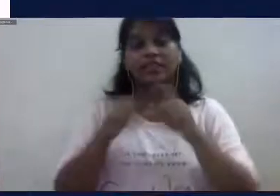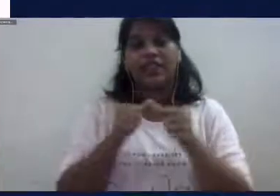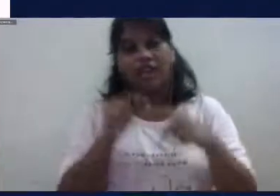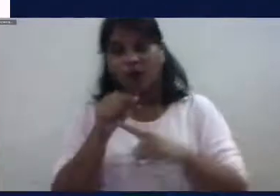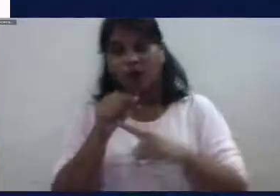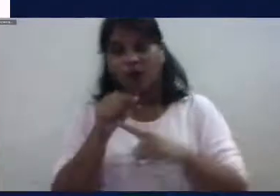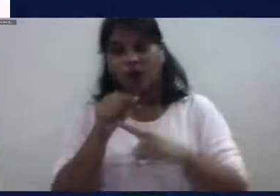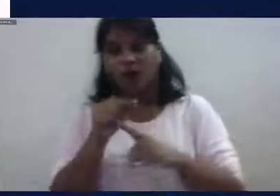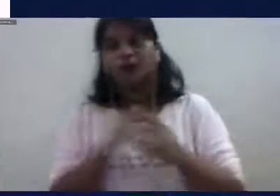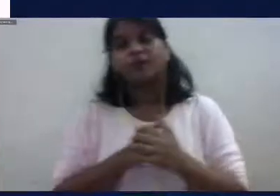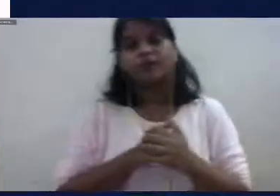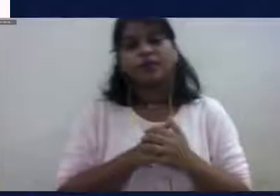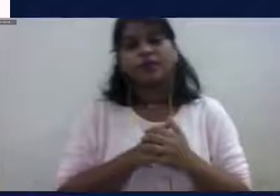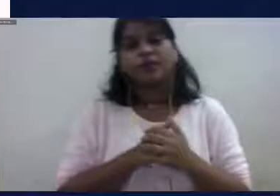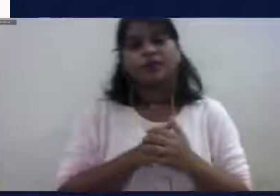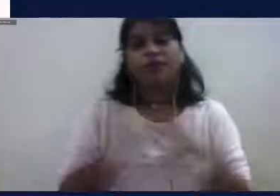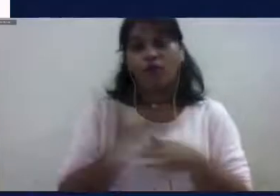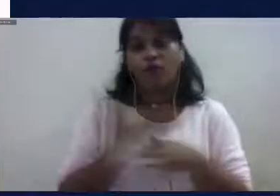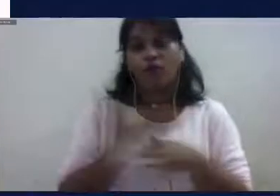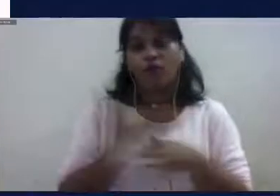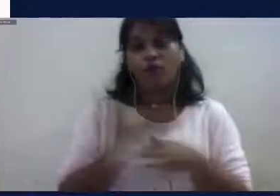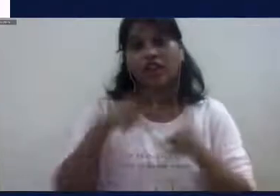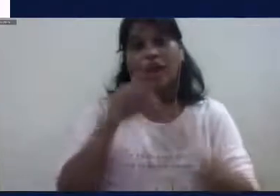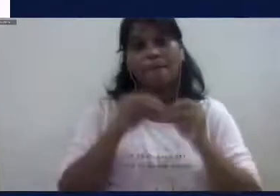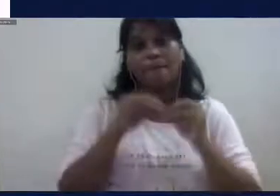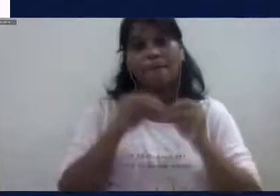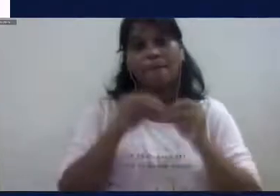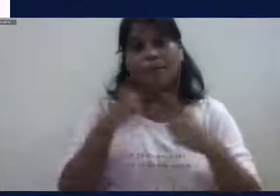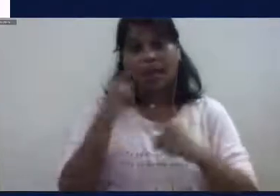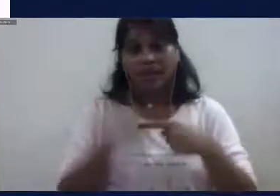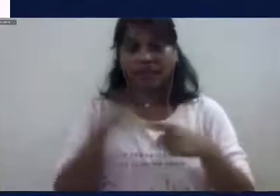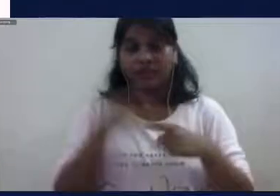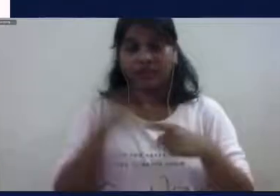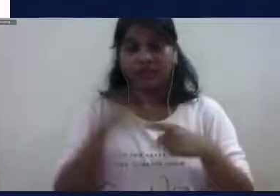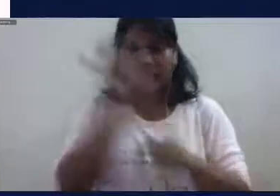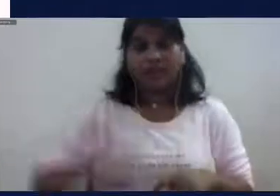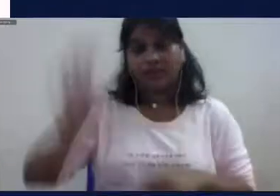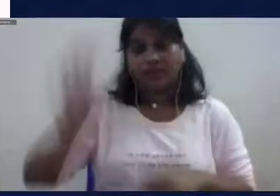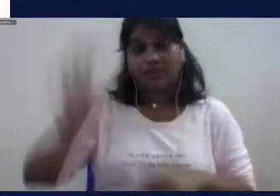leaderbydesign.com.au, and I work right now in IBM iX in India,